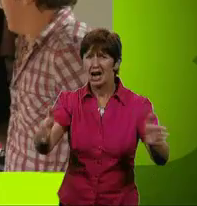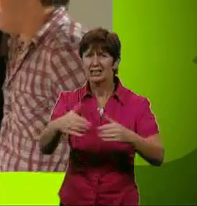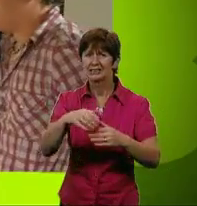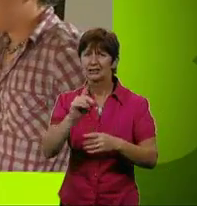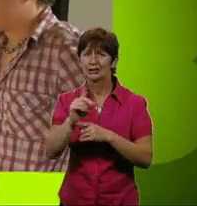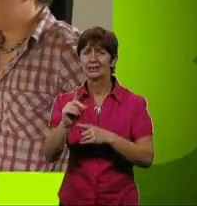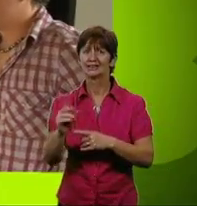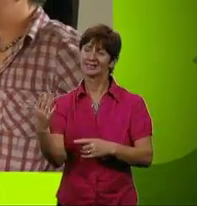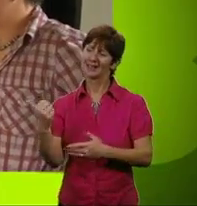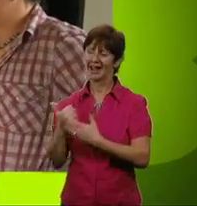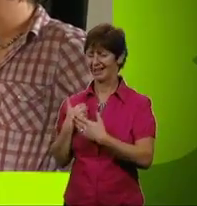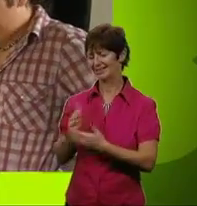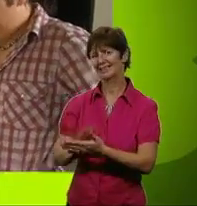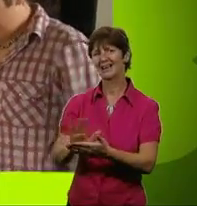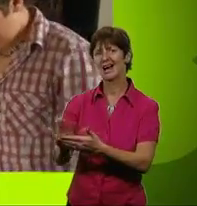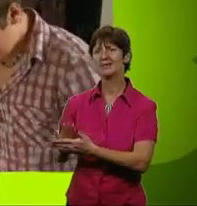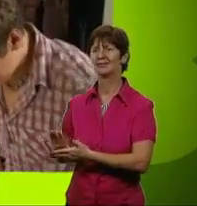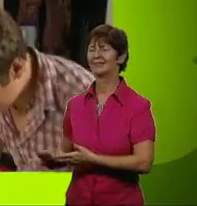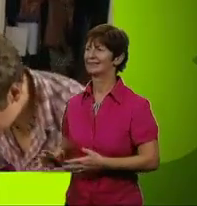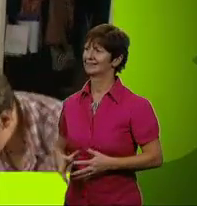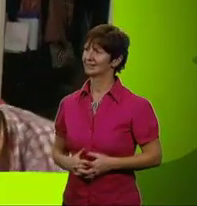Give us a hand tidying up.